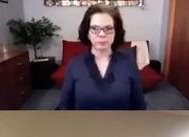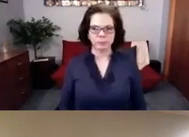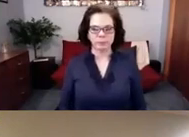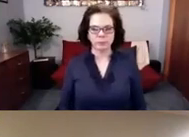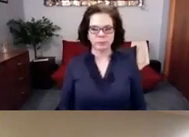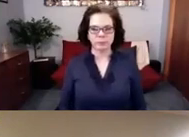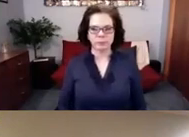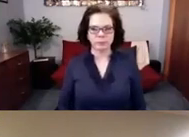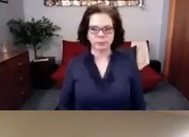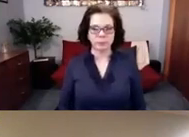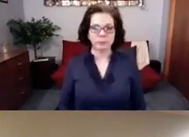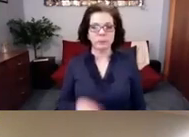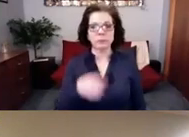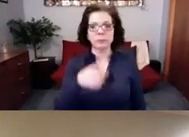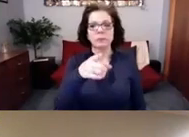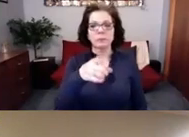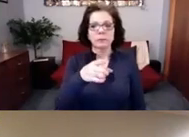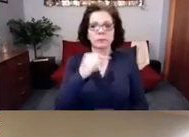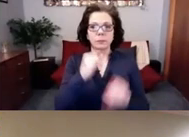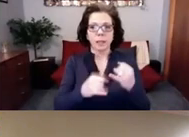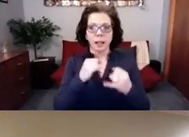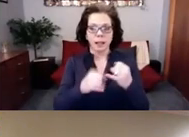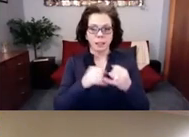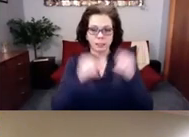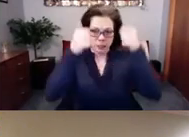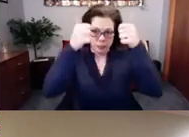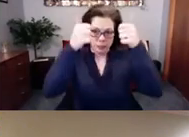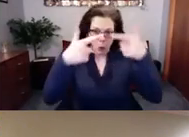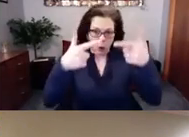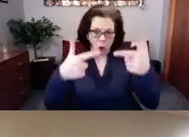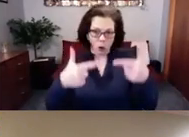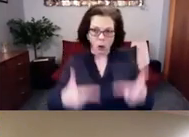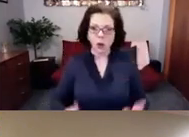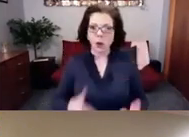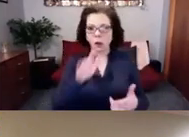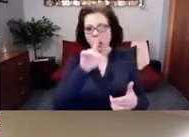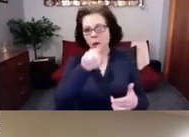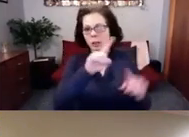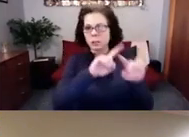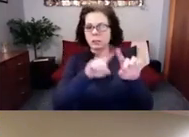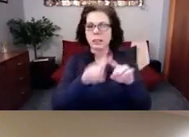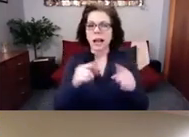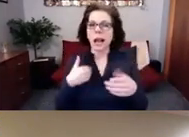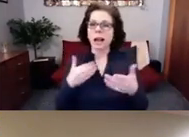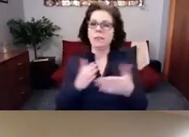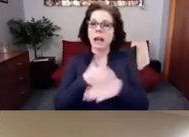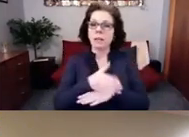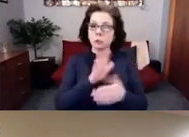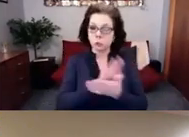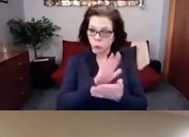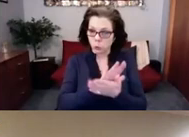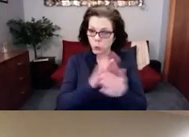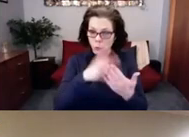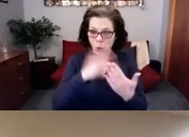And this final slide just lists all of the sites across the city that have after-school programming. We still have